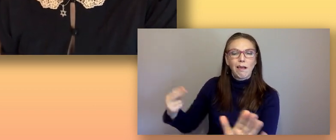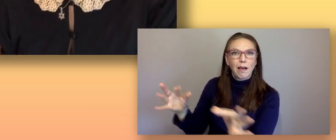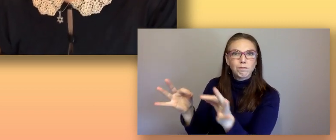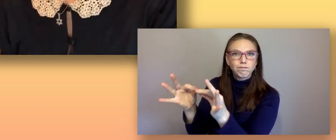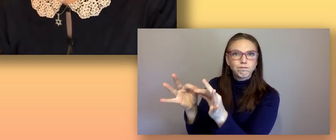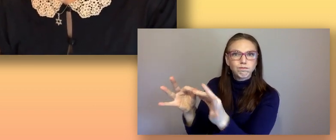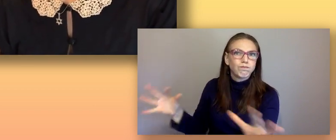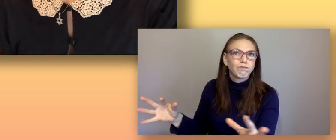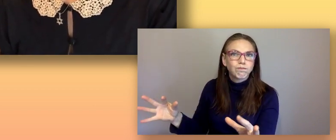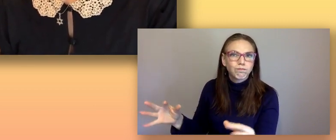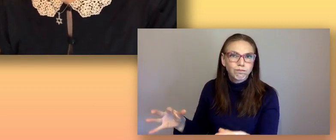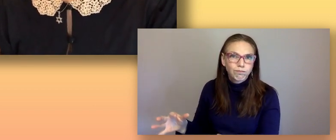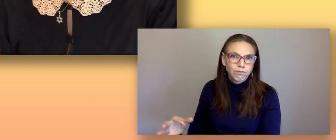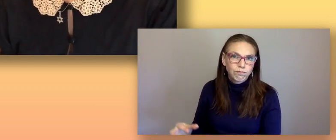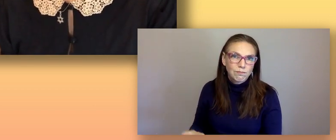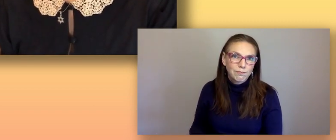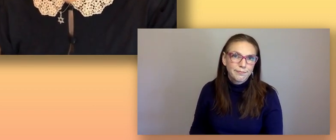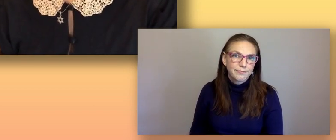Undesirables.